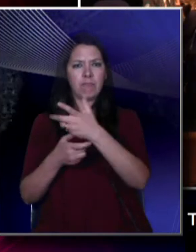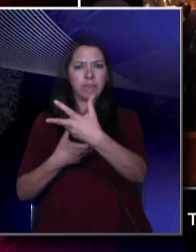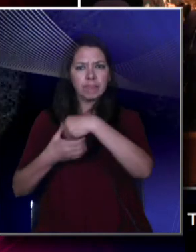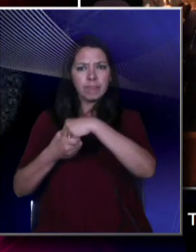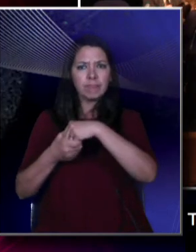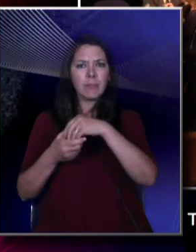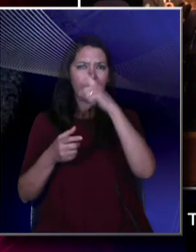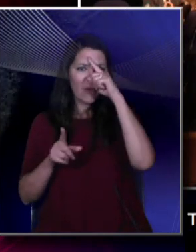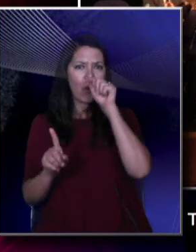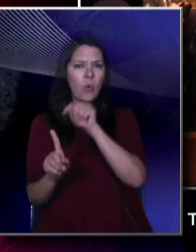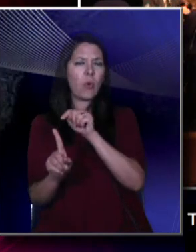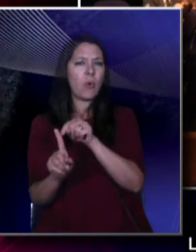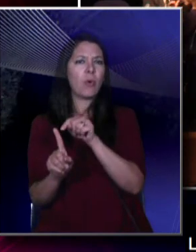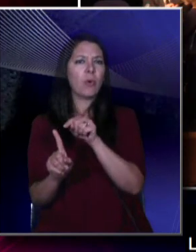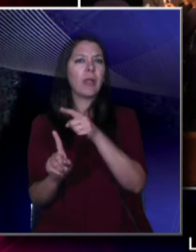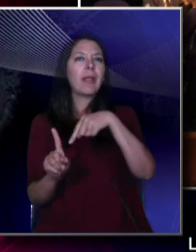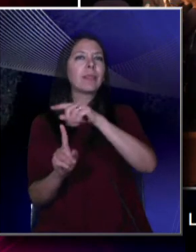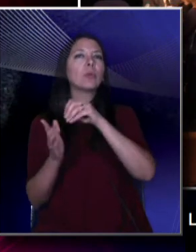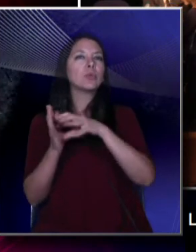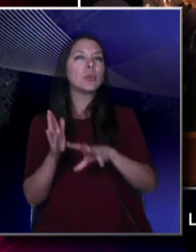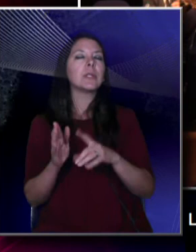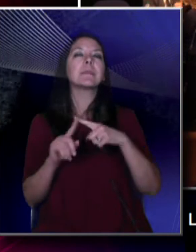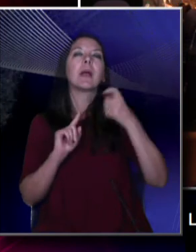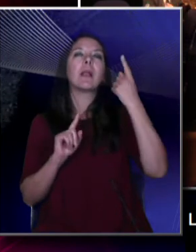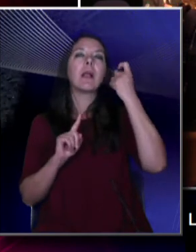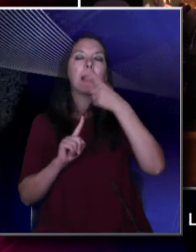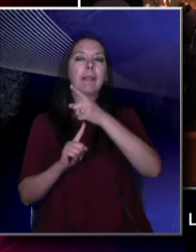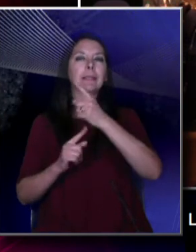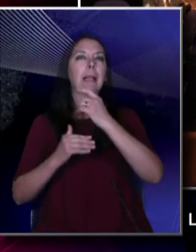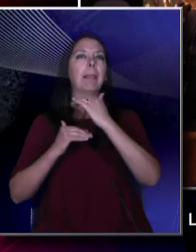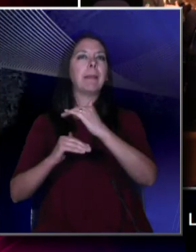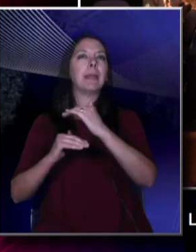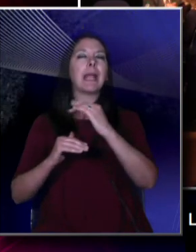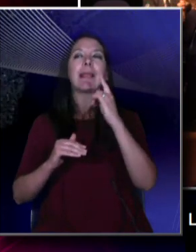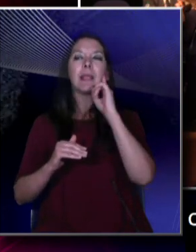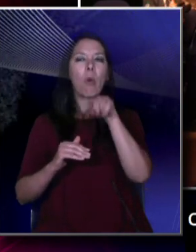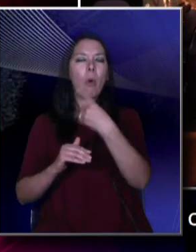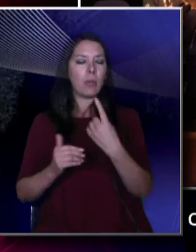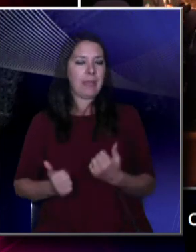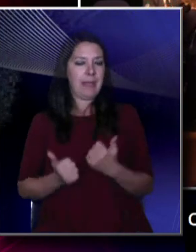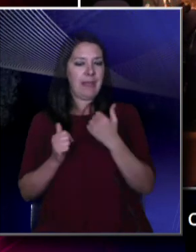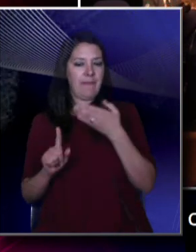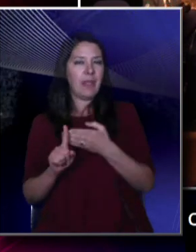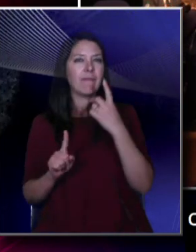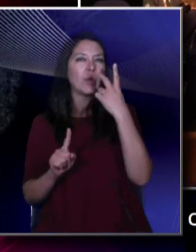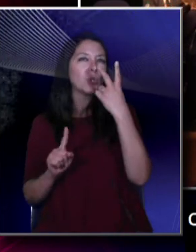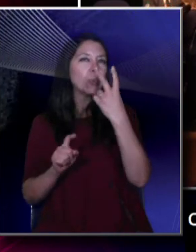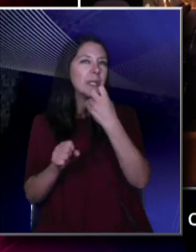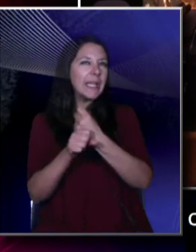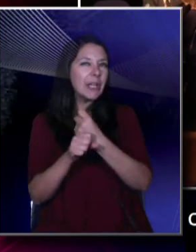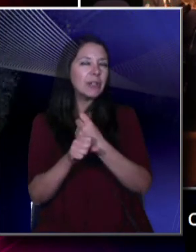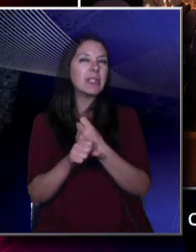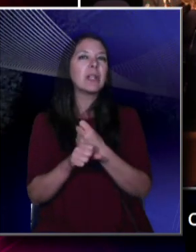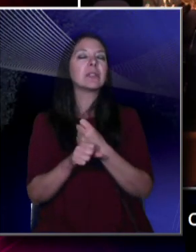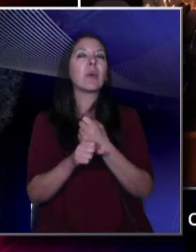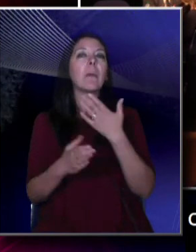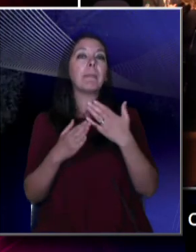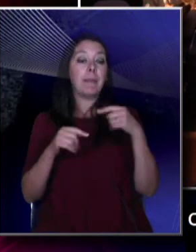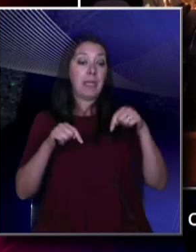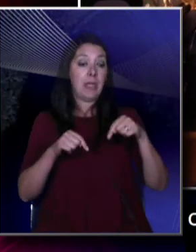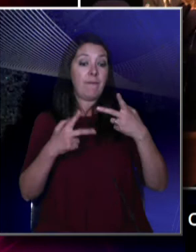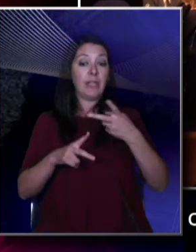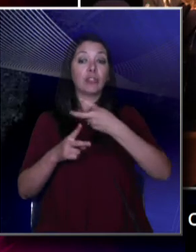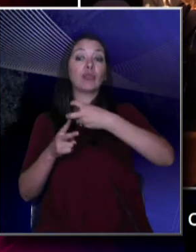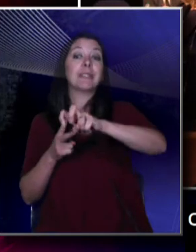term limited. I think they are only allowed to live on the campus for 2 years, so it might be a model to look